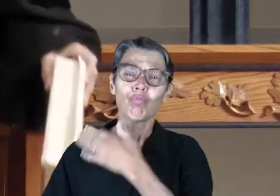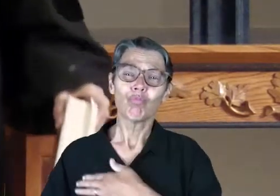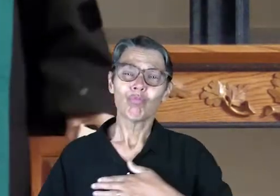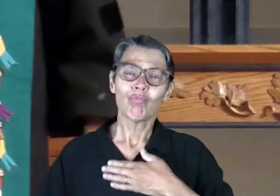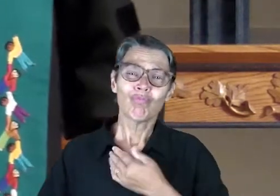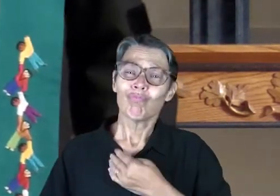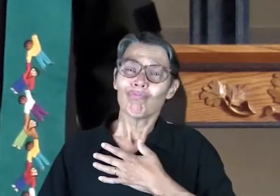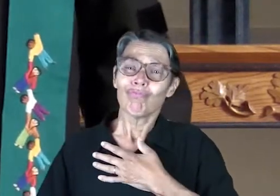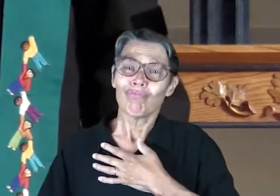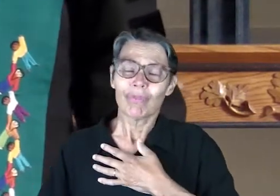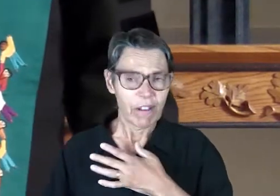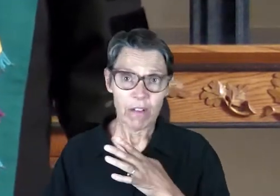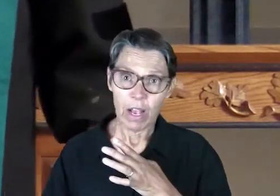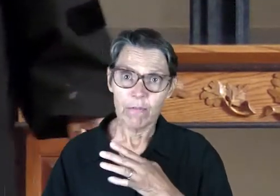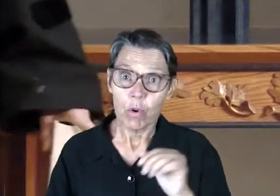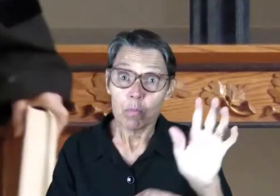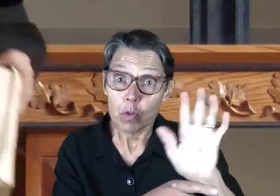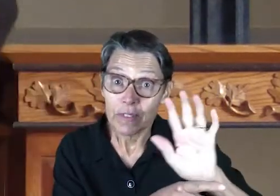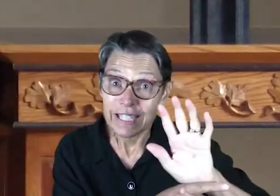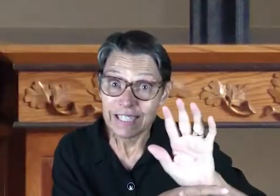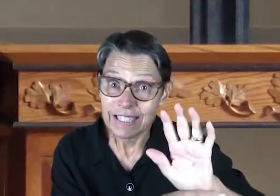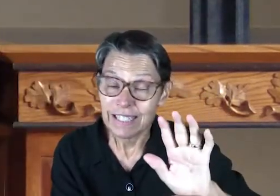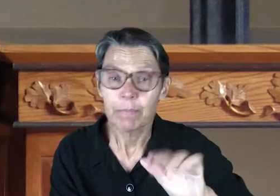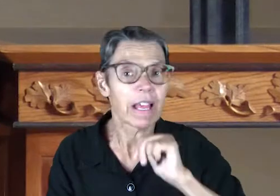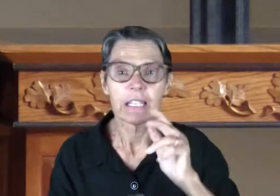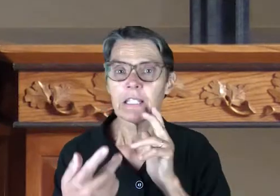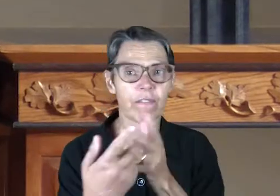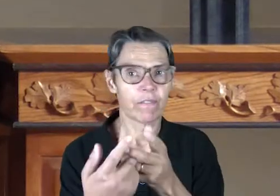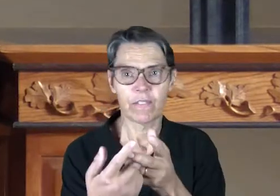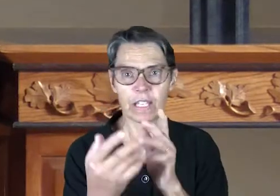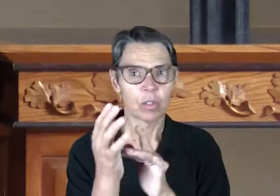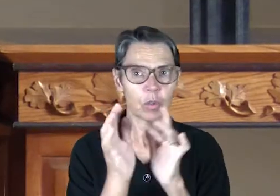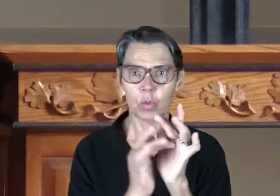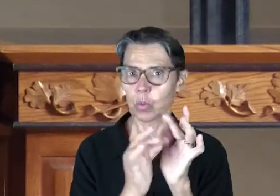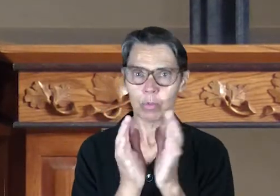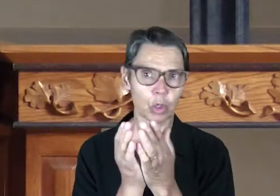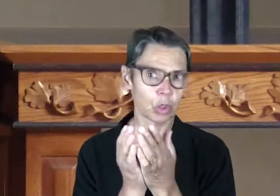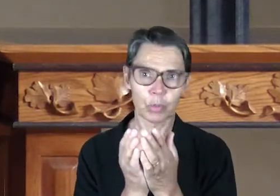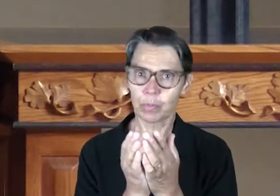good, to be entertained, and that's fine with the movies. But friends, when we try to place that